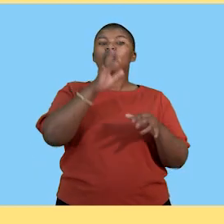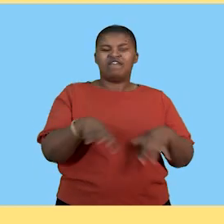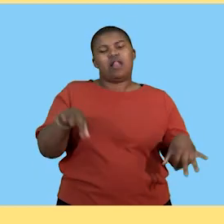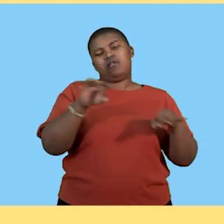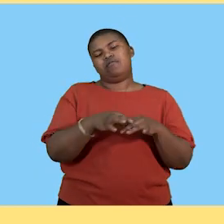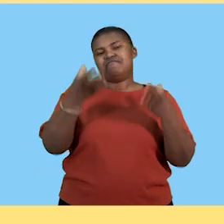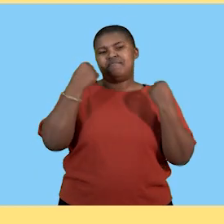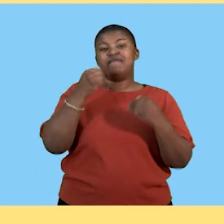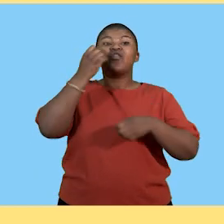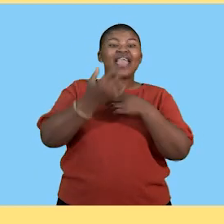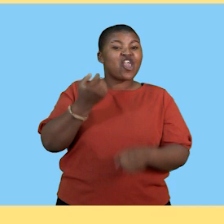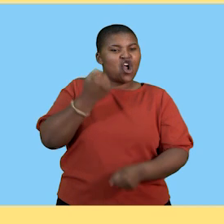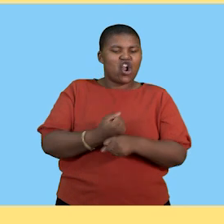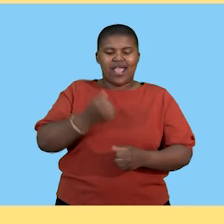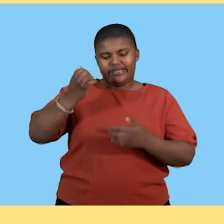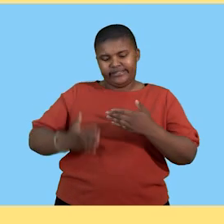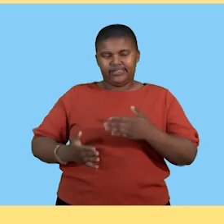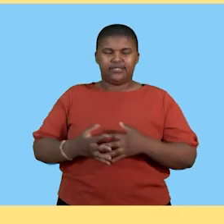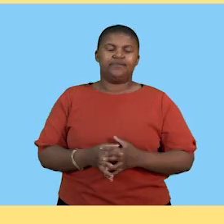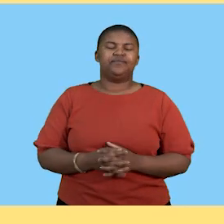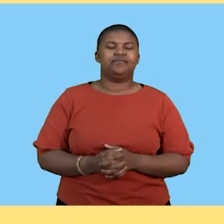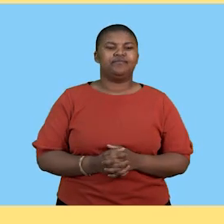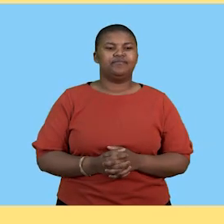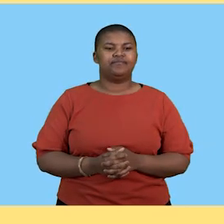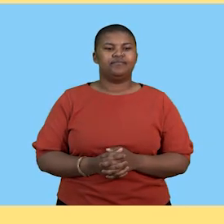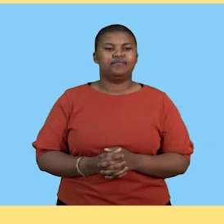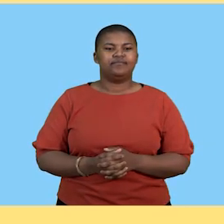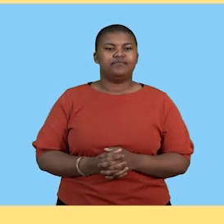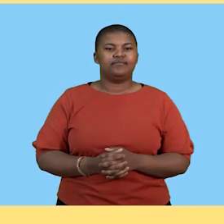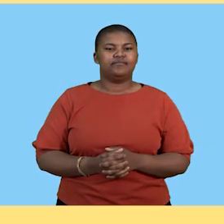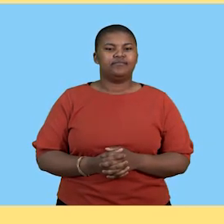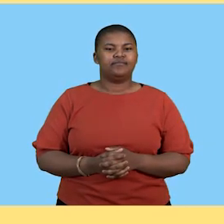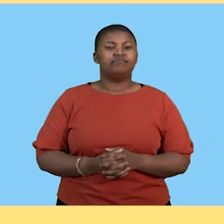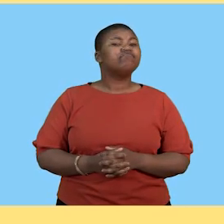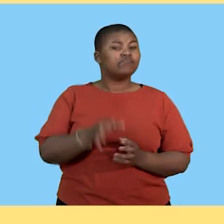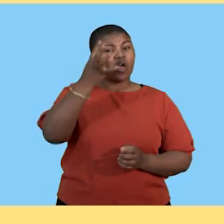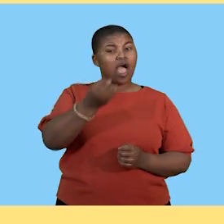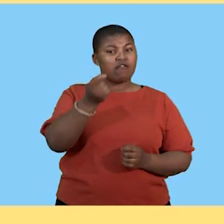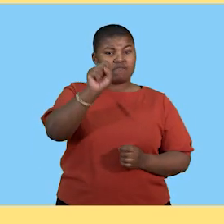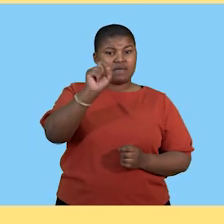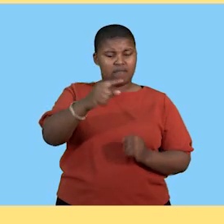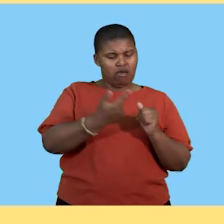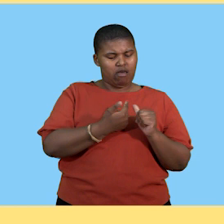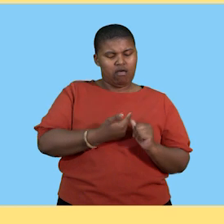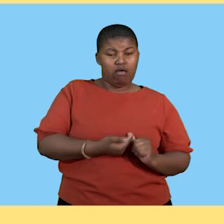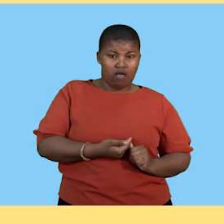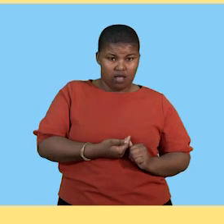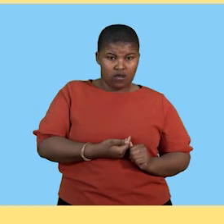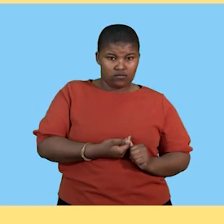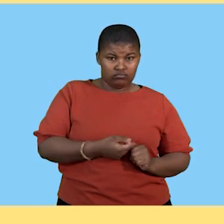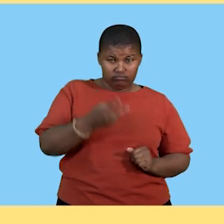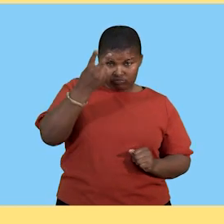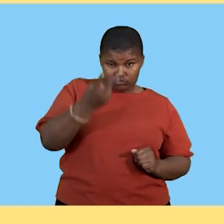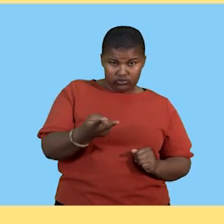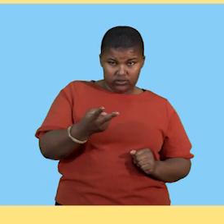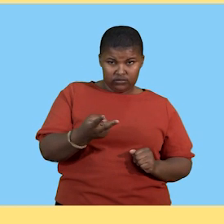71,550. That becomes your carrying value at the end of the year. When you have these calculations, I'm going